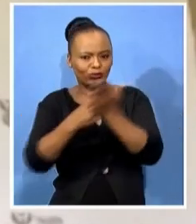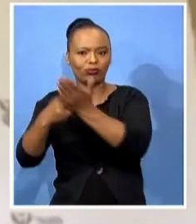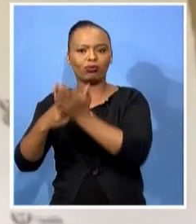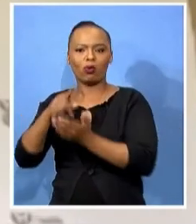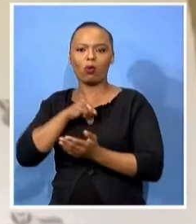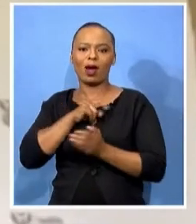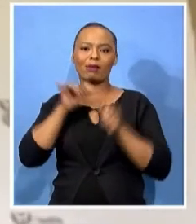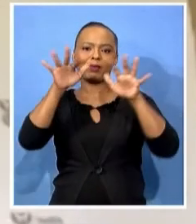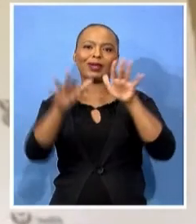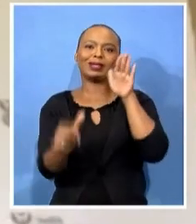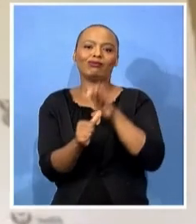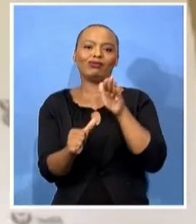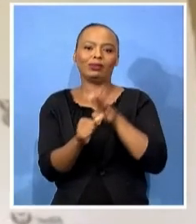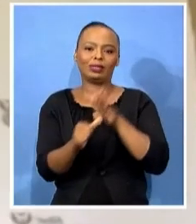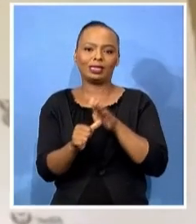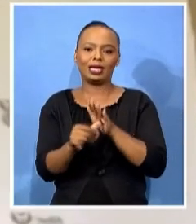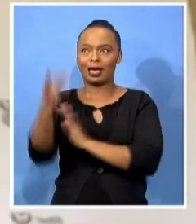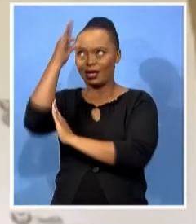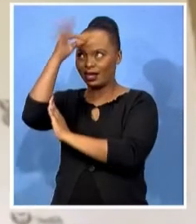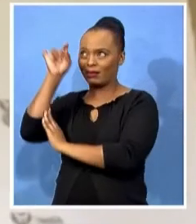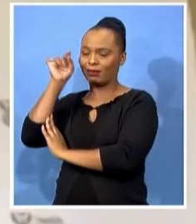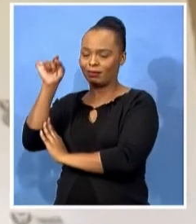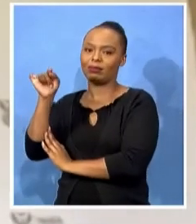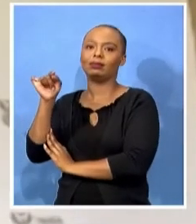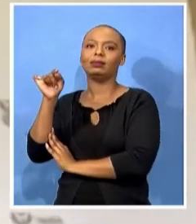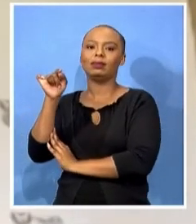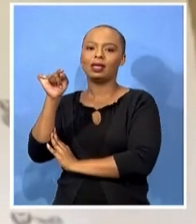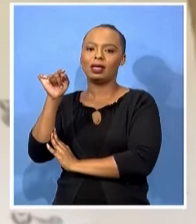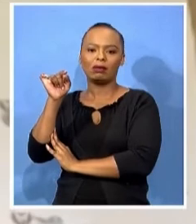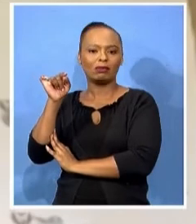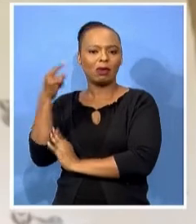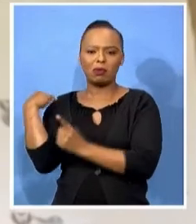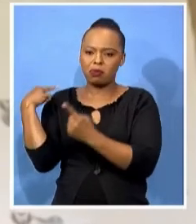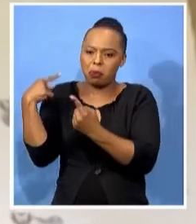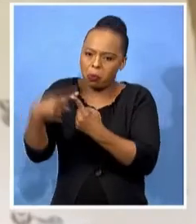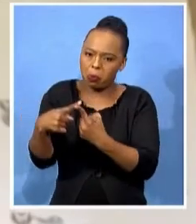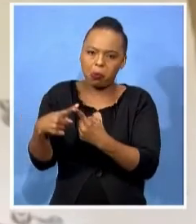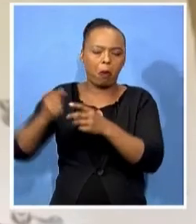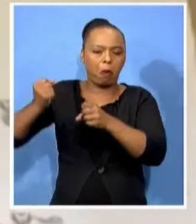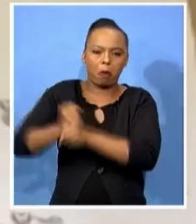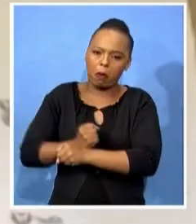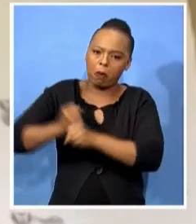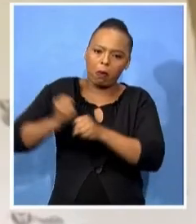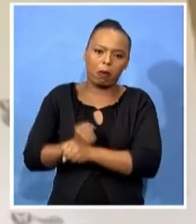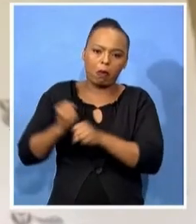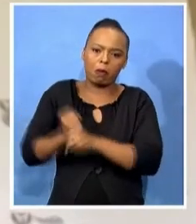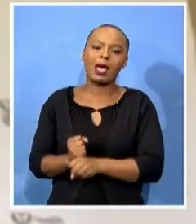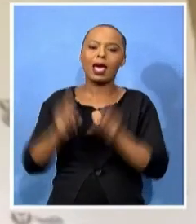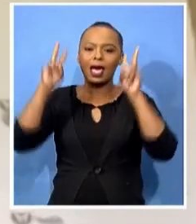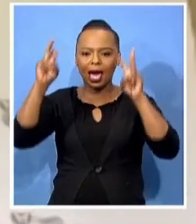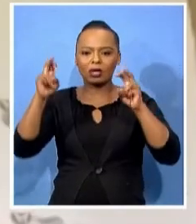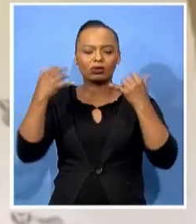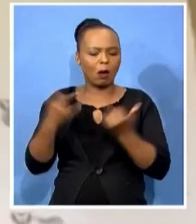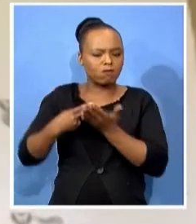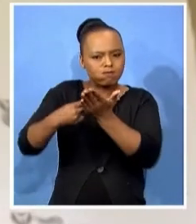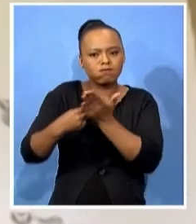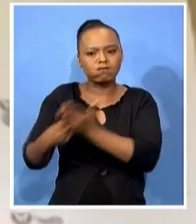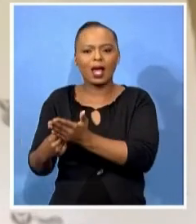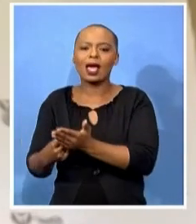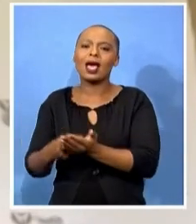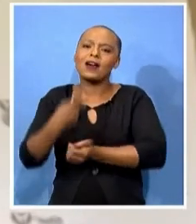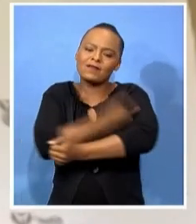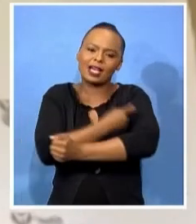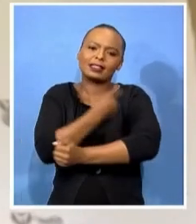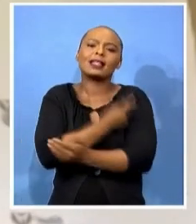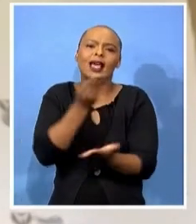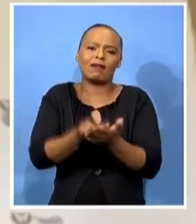actually been on course when the matter is actually being handled. There will be vaccines available. They will be available in stages